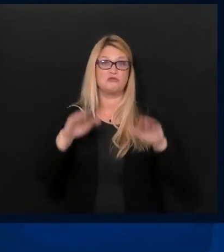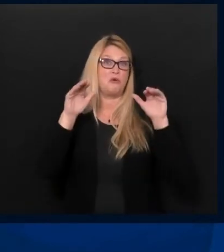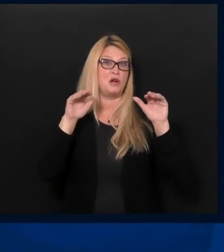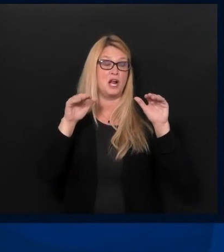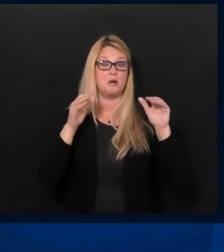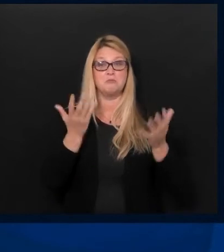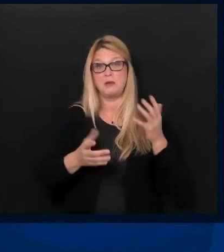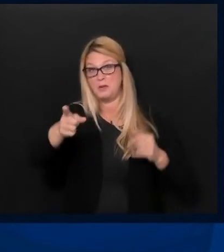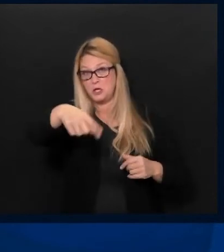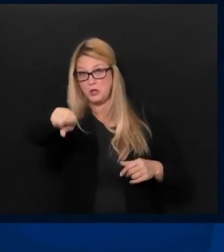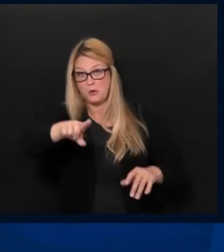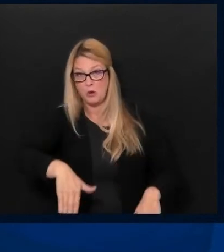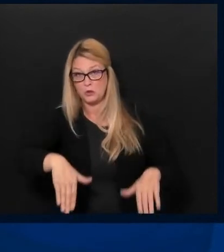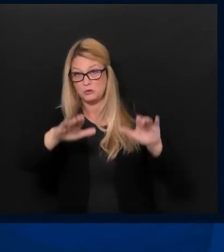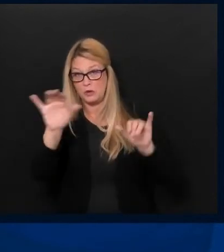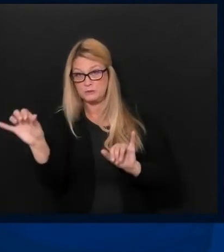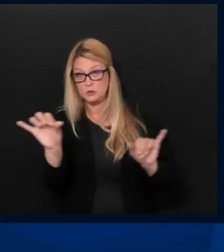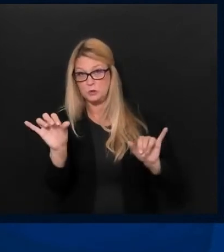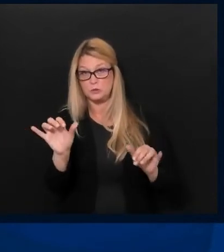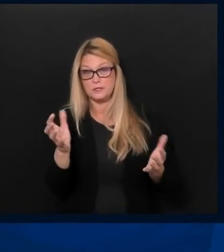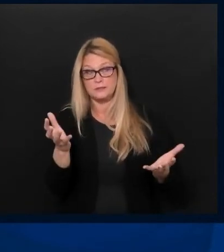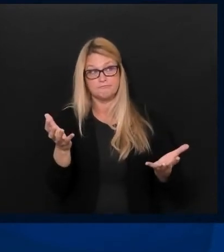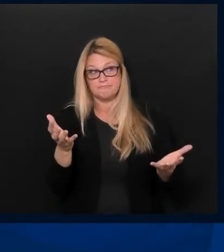when you were growing up, I